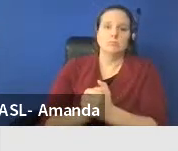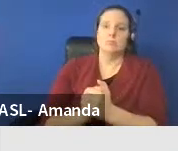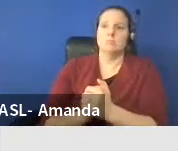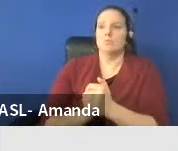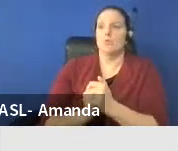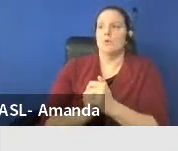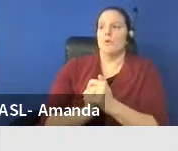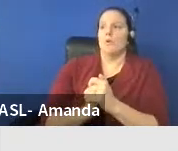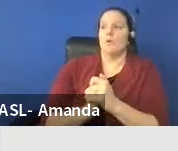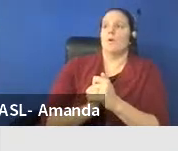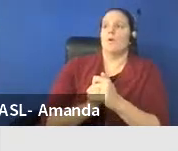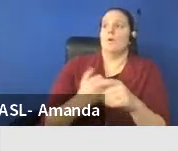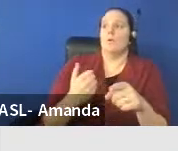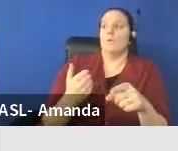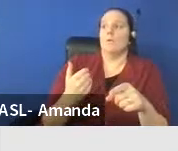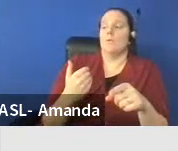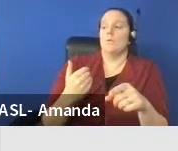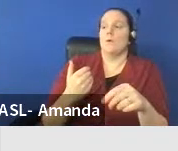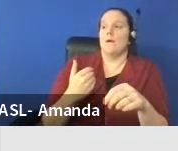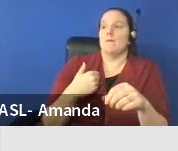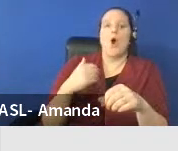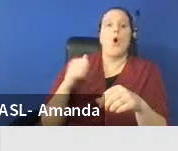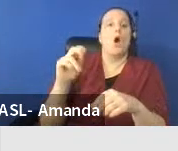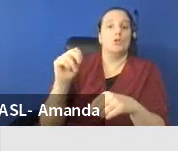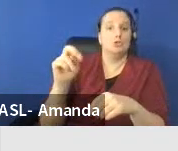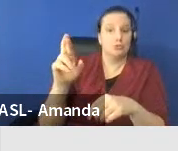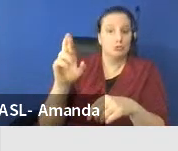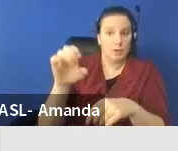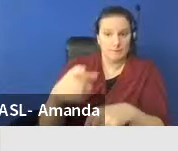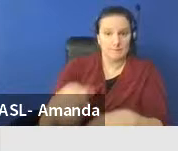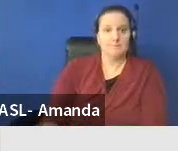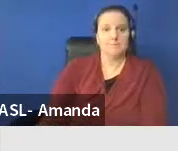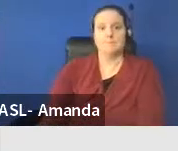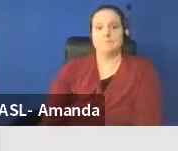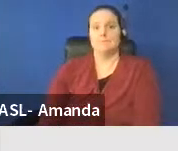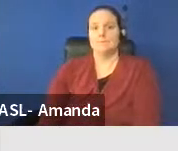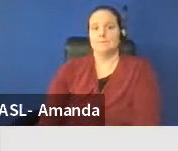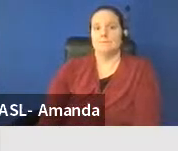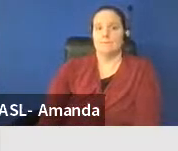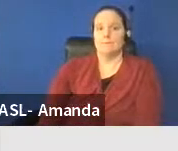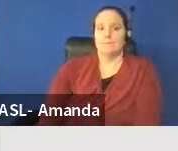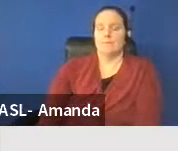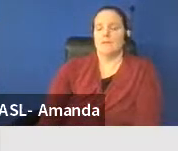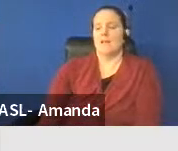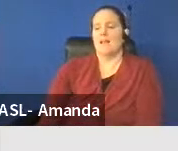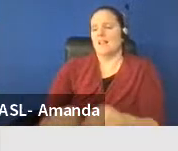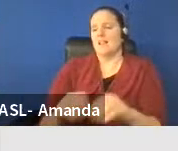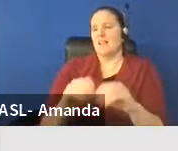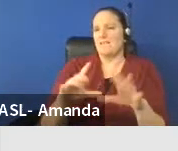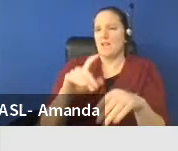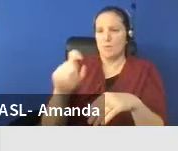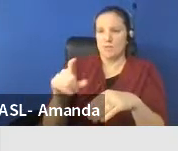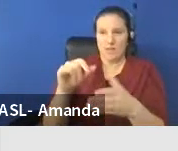We had here Andre. Sorry, Jake. Just a clarifying question. Do you